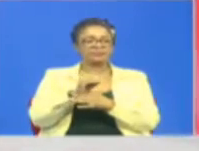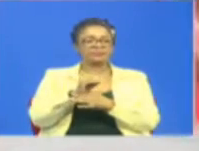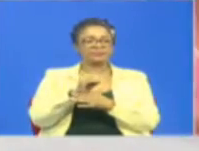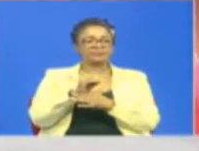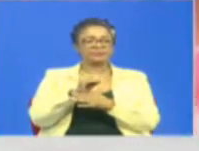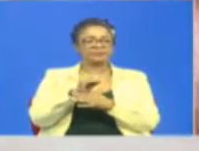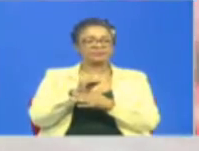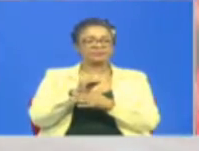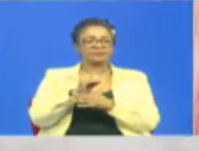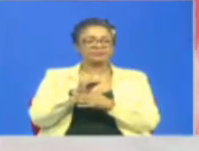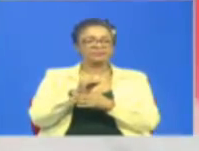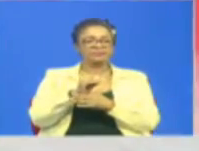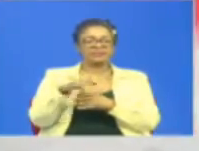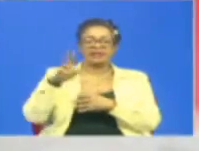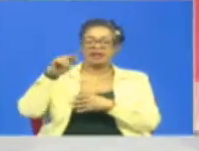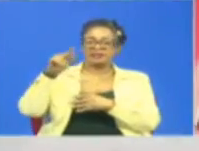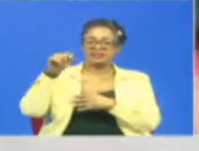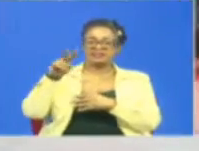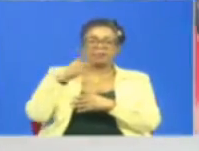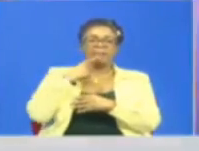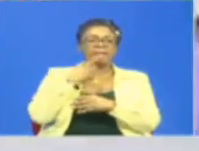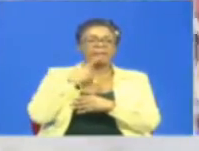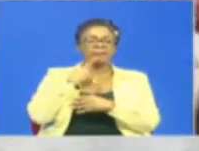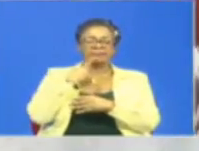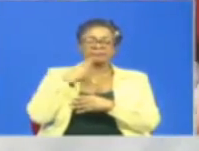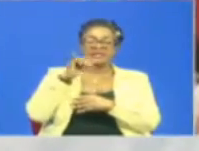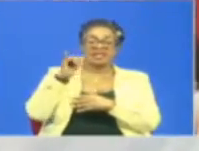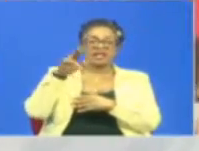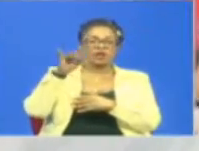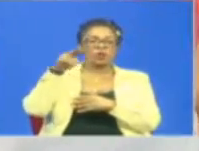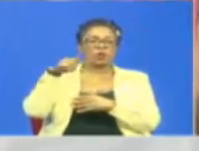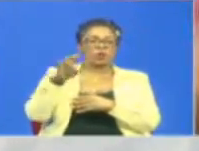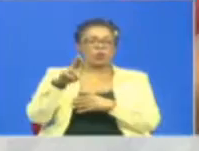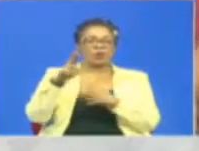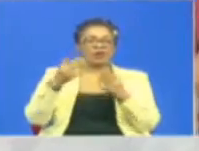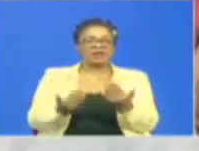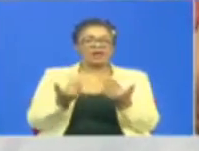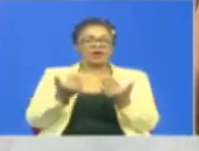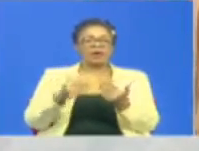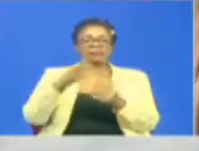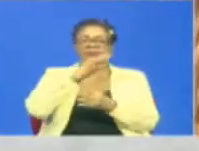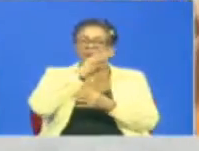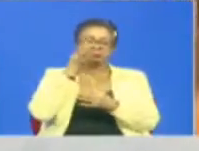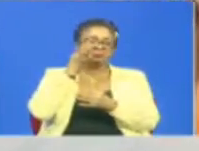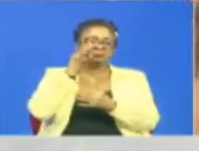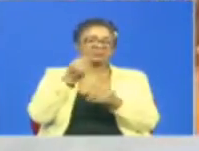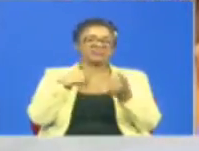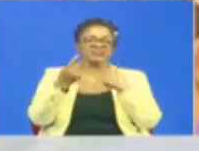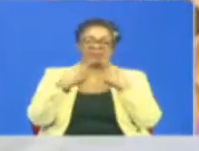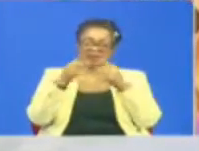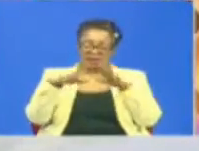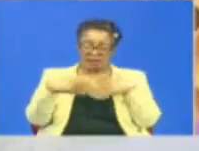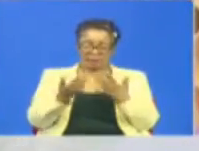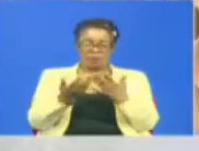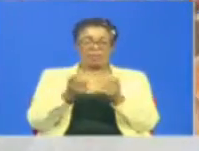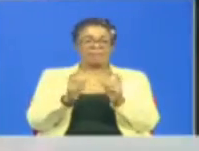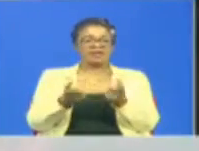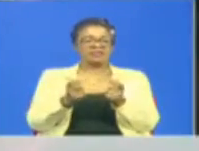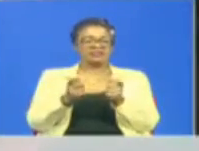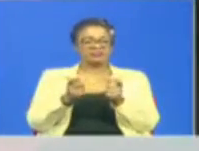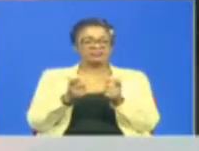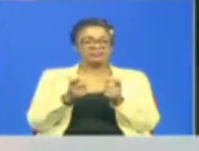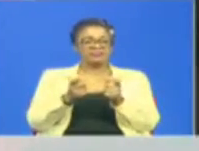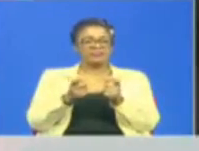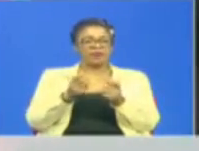NTV has learned that Majority Whip Irungu Kang'ata has been gagged from speaking to the media on the intrigue surrounding the motion on the